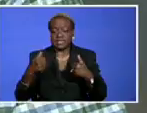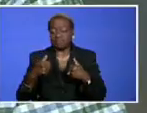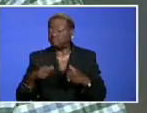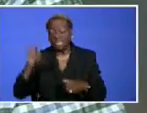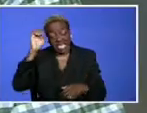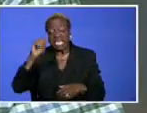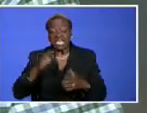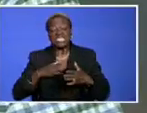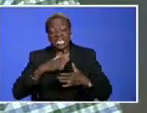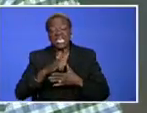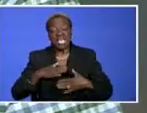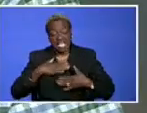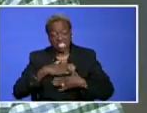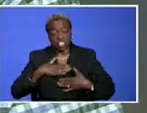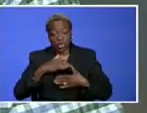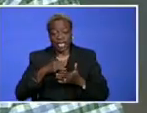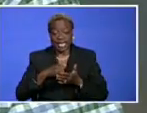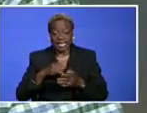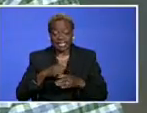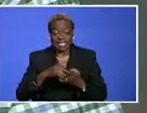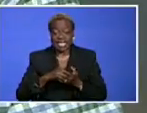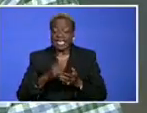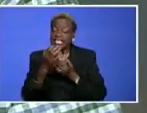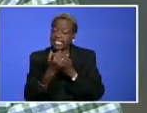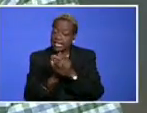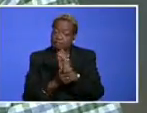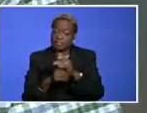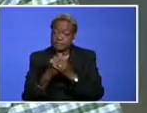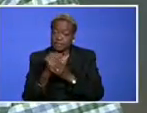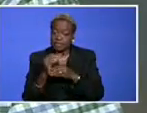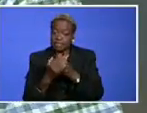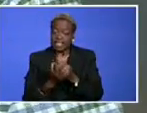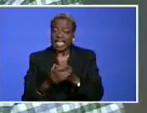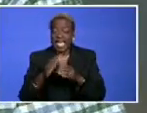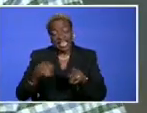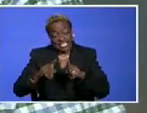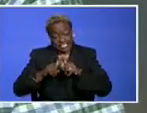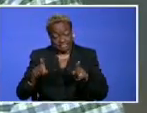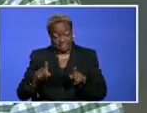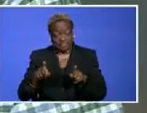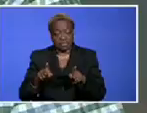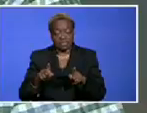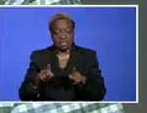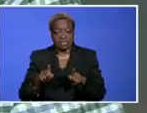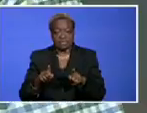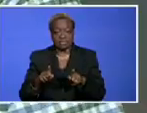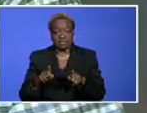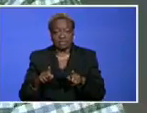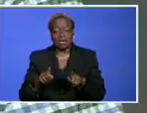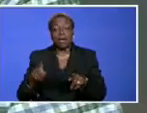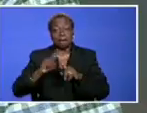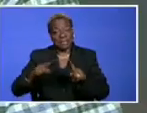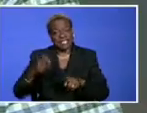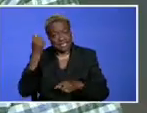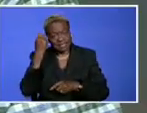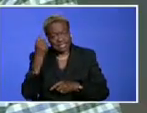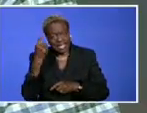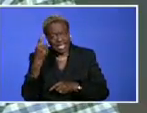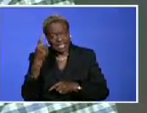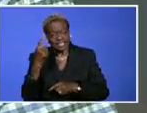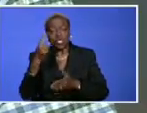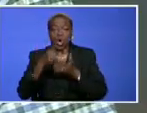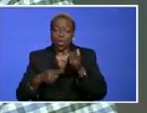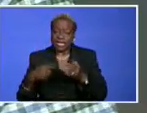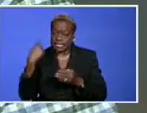enjoyed it. He says he's comfortable and, you know, it's different, but he understands, you know, what